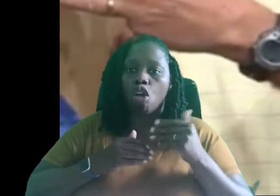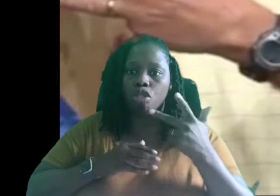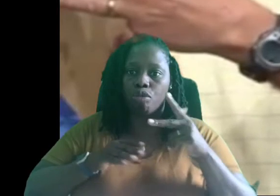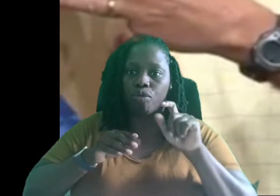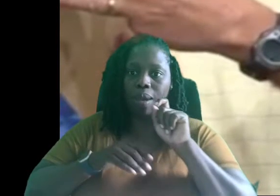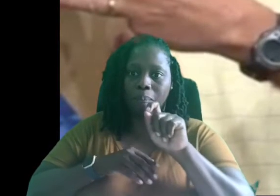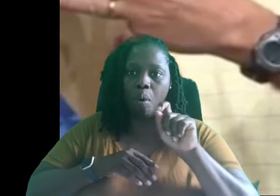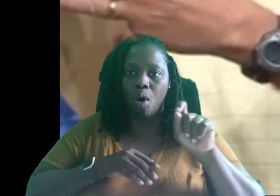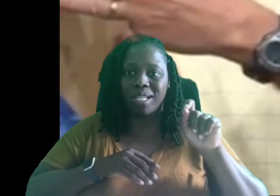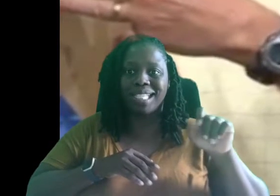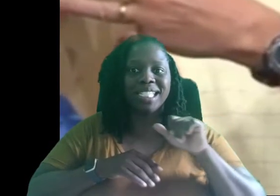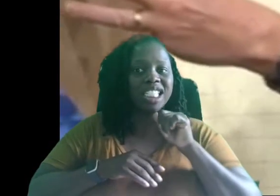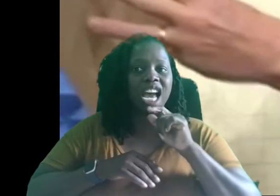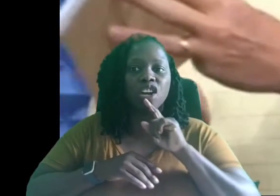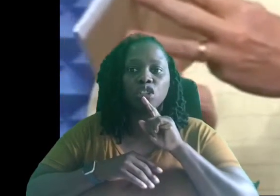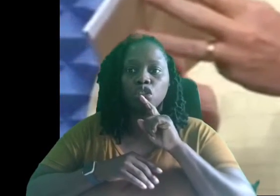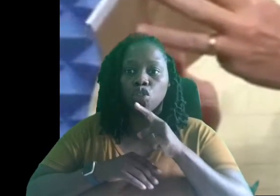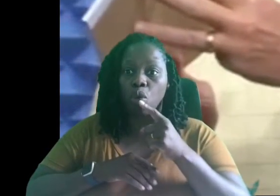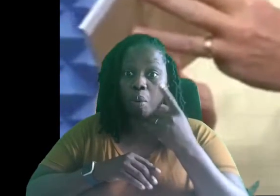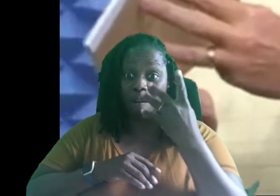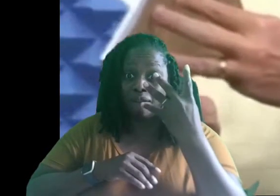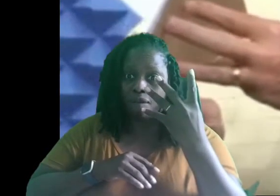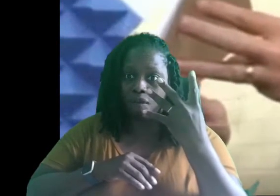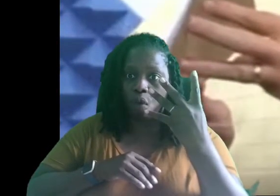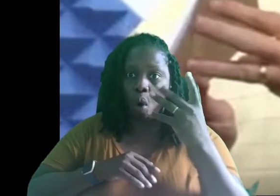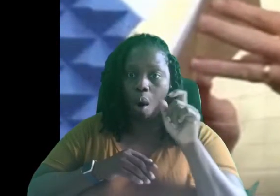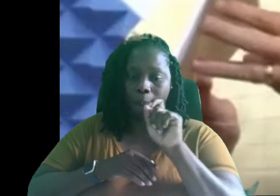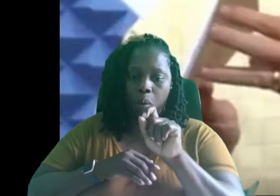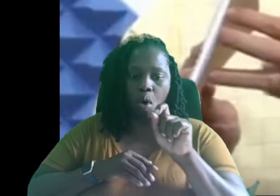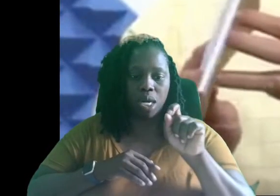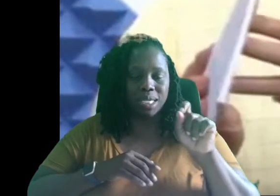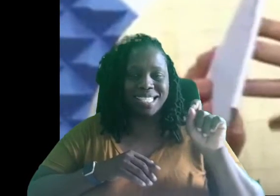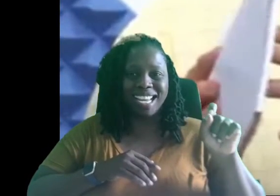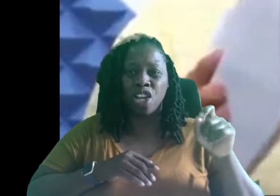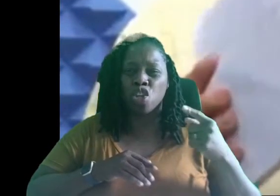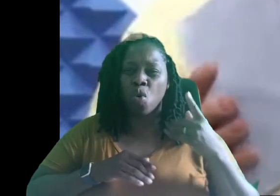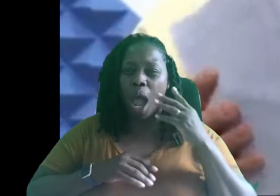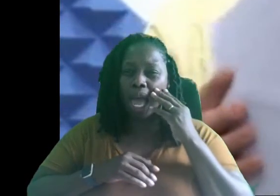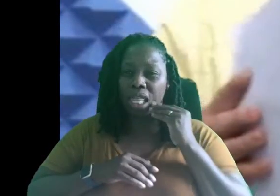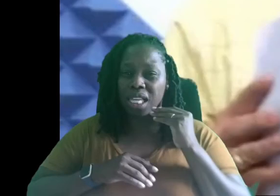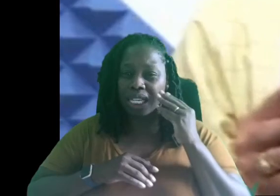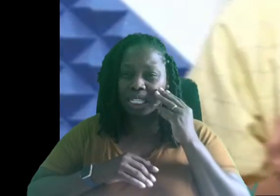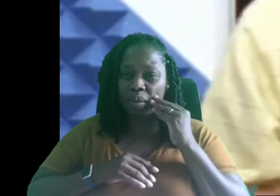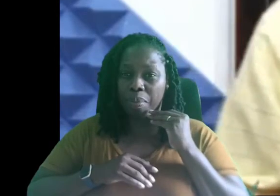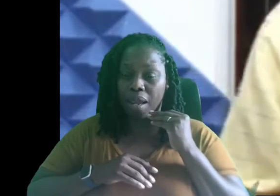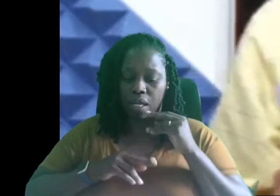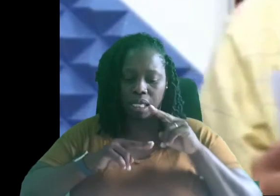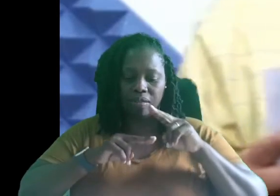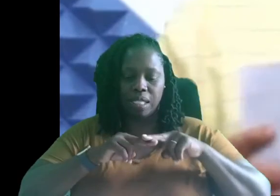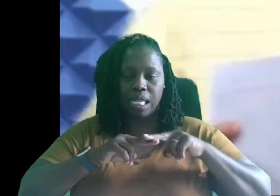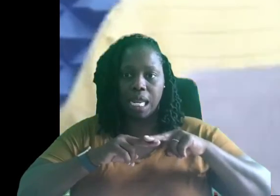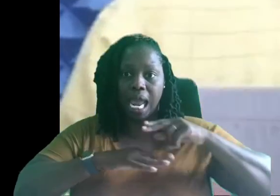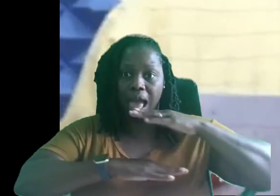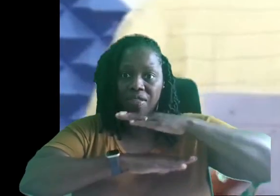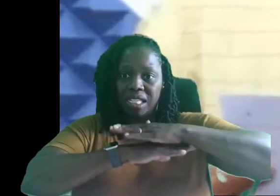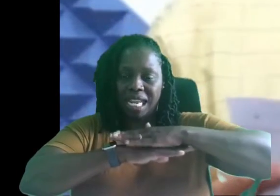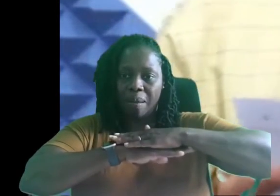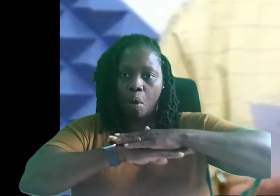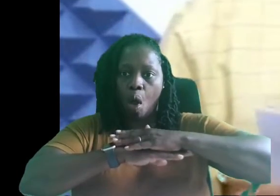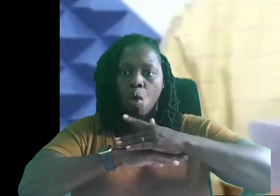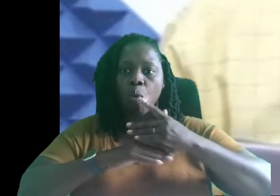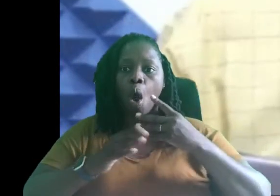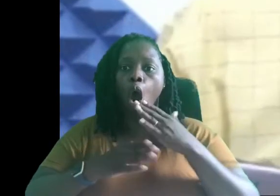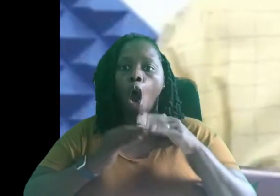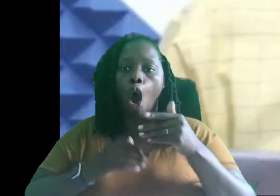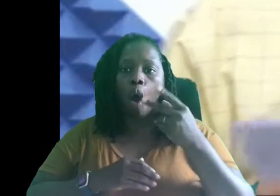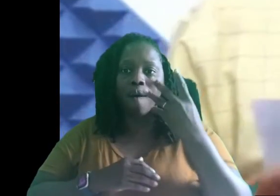of those points. Now that wouldn't be true for 4 points. As a matter of fact, you've probably had the experience of sitting at a